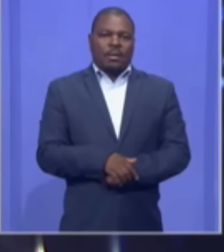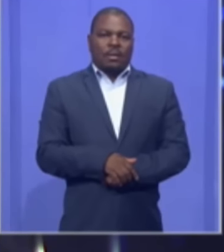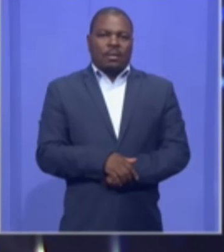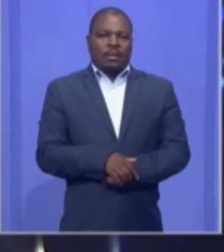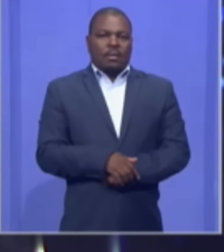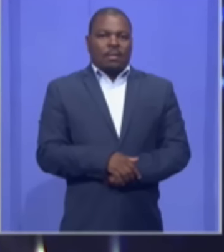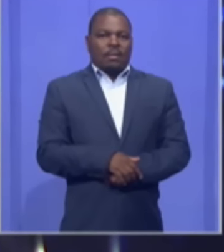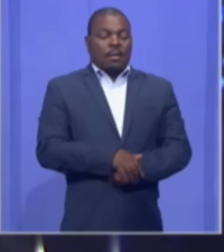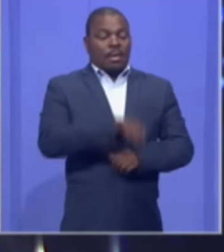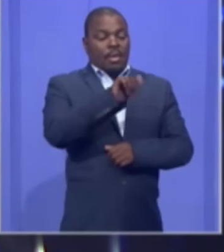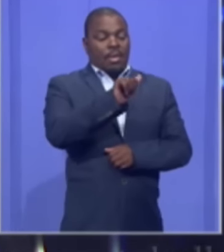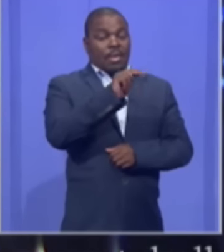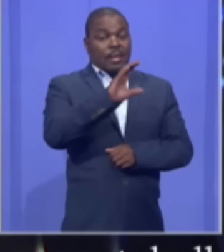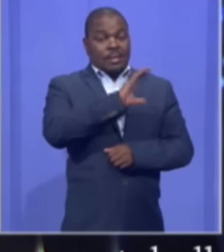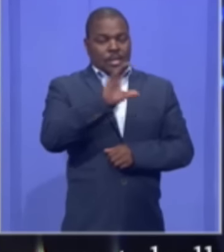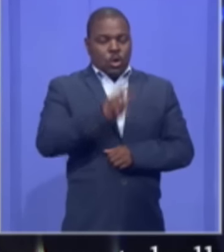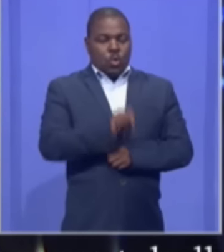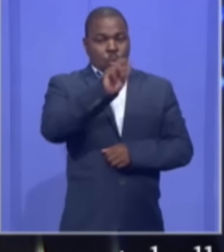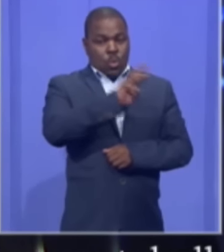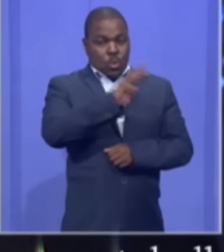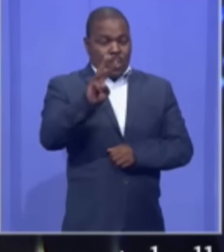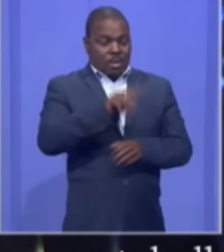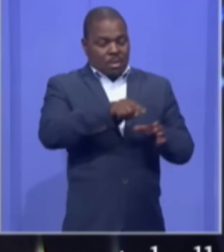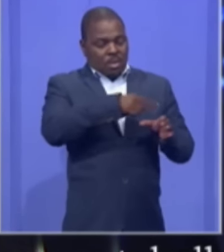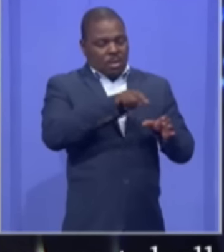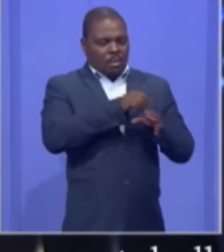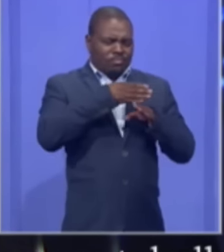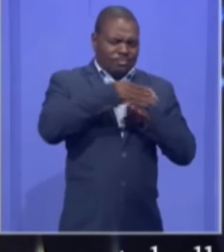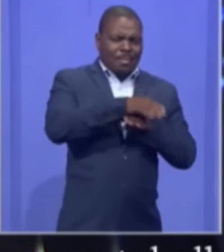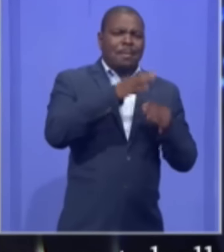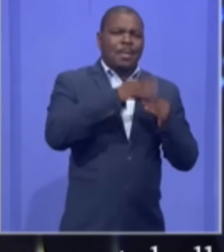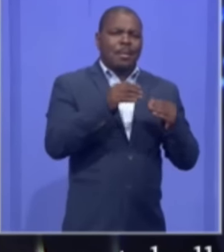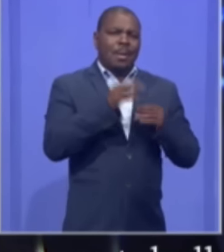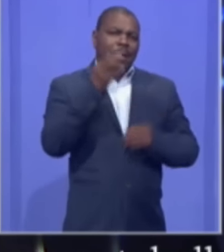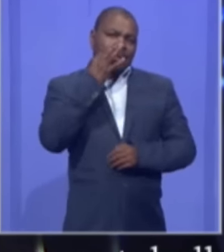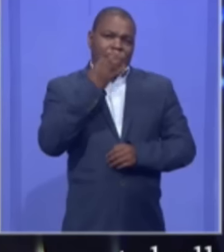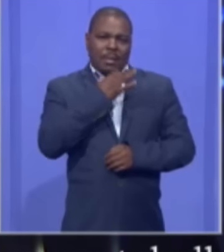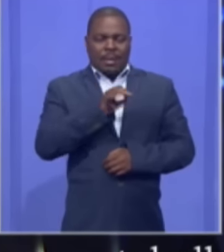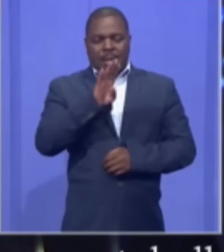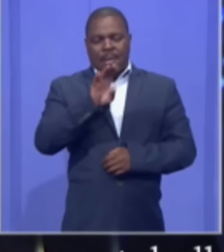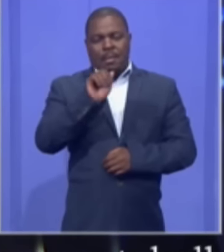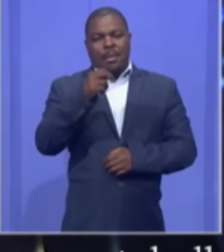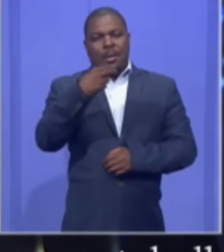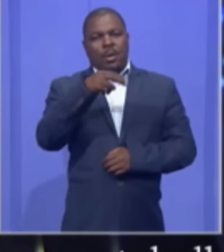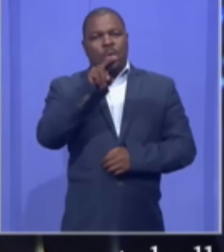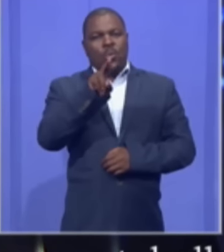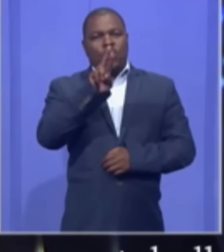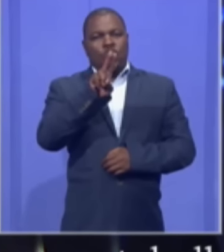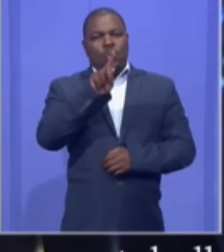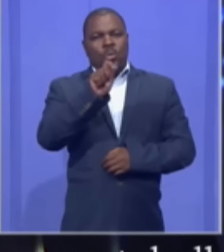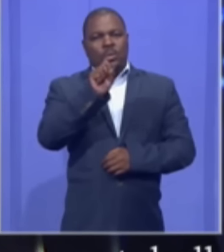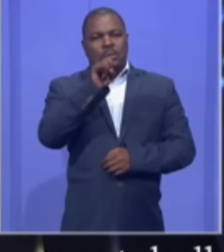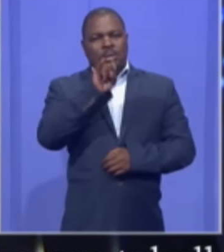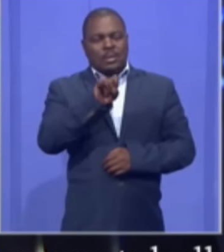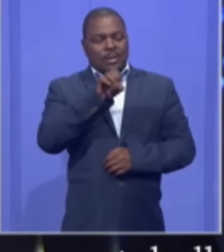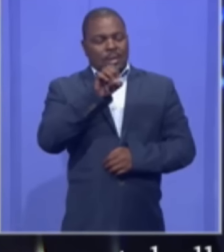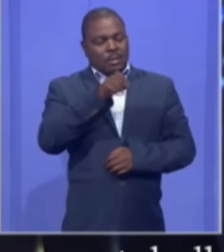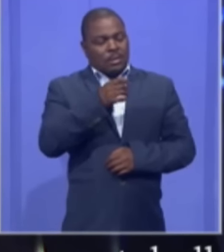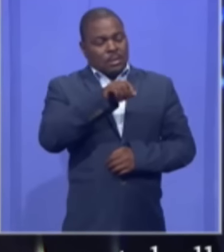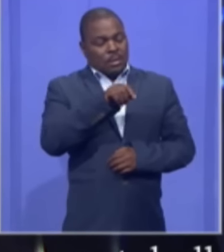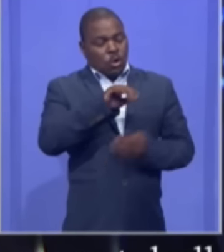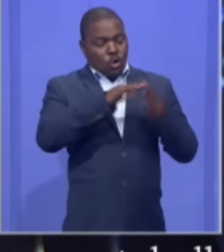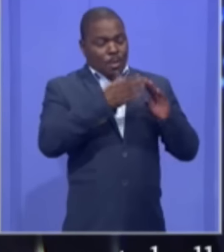Liki ya mekaubere ya ANC Northwest e re karolo e ikgethileng e bapetsweng ke bahurutsi ntweng ya tokoloho ya Afrika